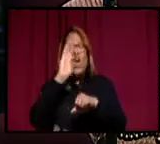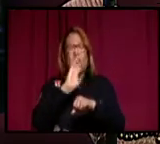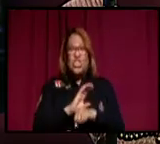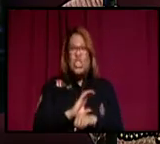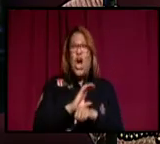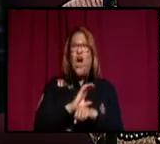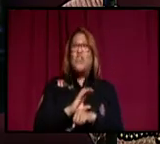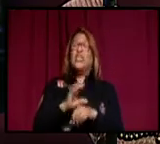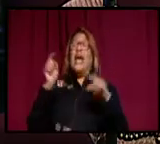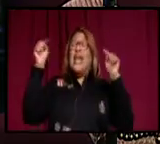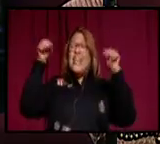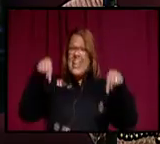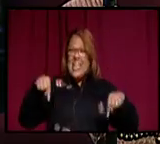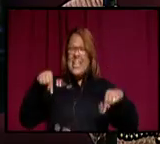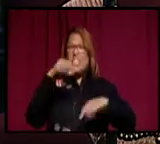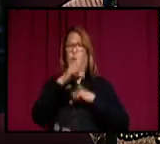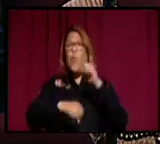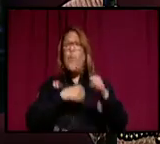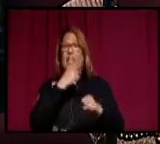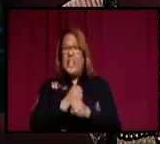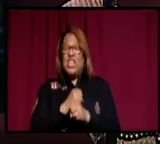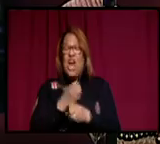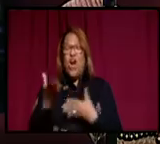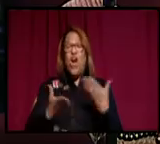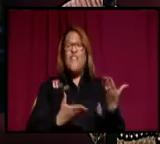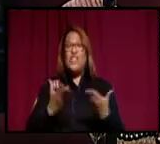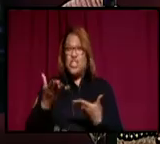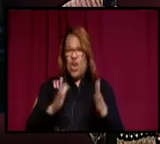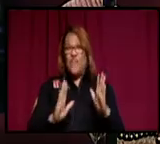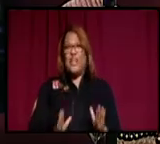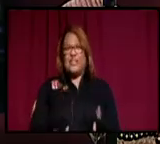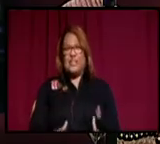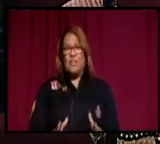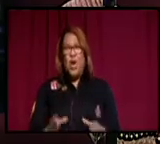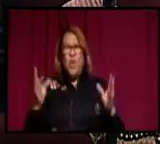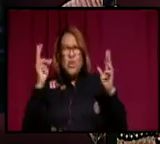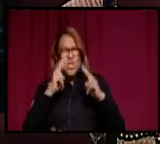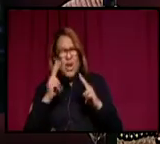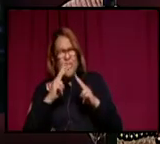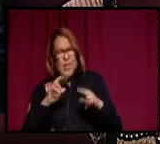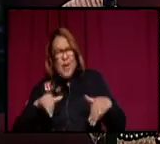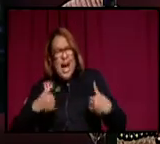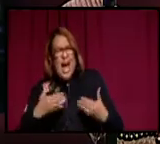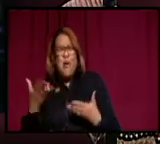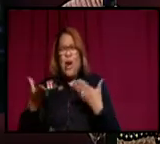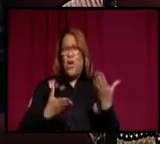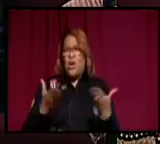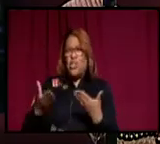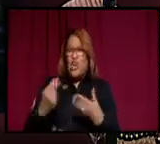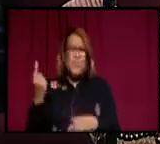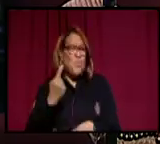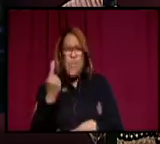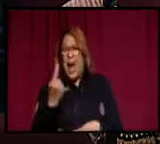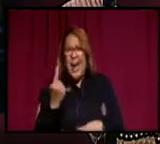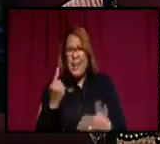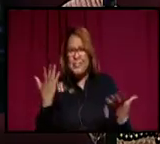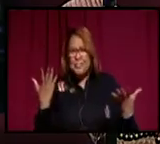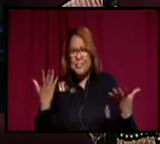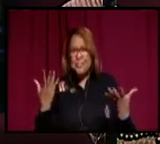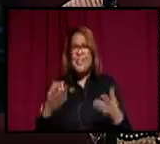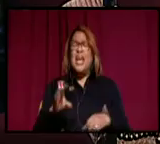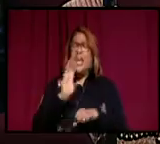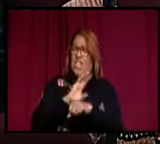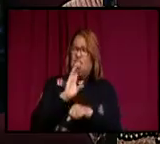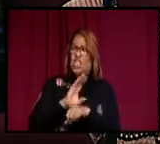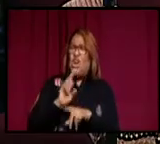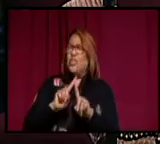this would be the year of the servant. And so we were trying to figure out, okay, well, how am I going to serve? Where am I serving? Yes, I serve in the